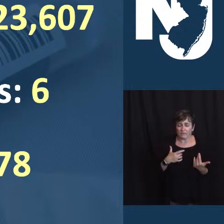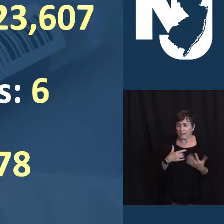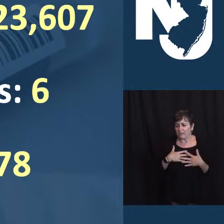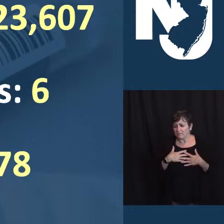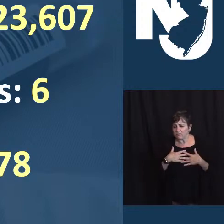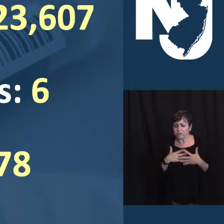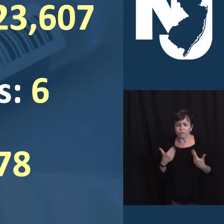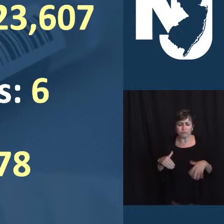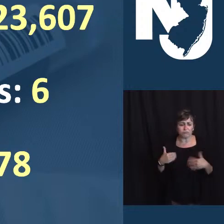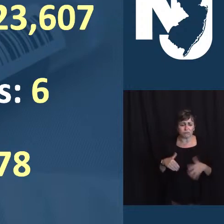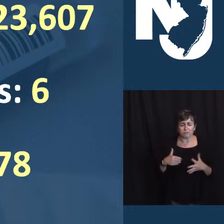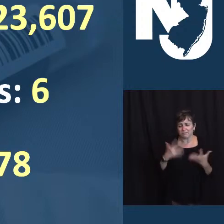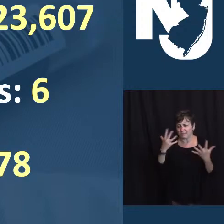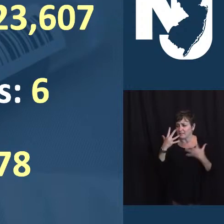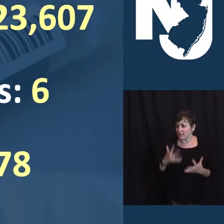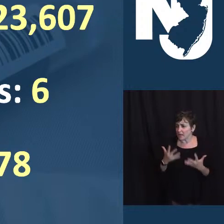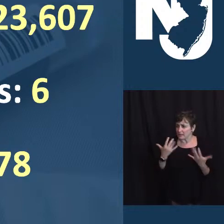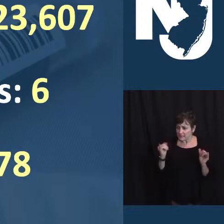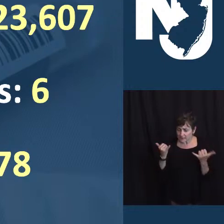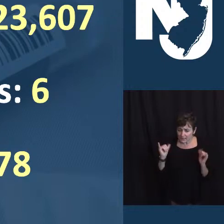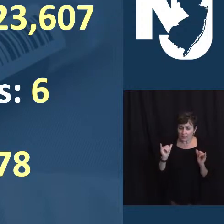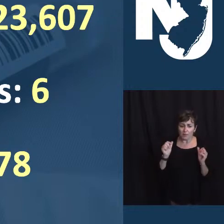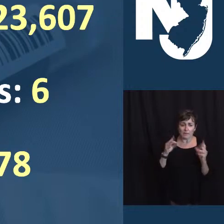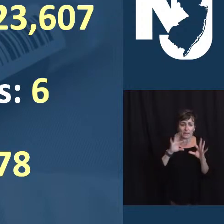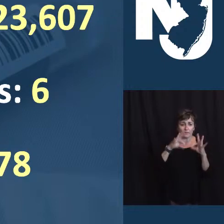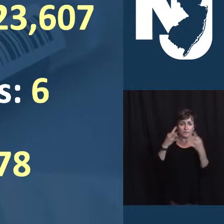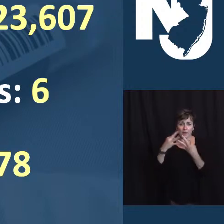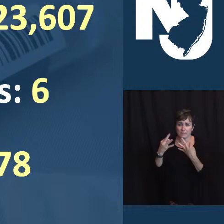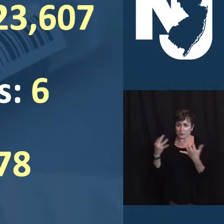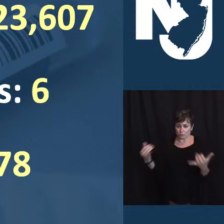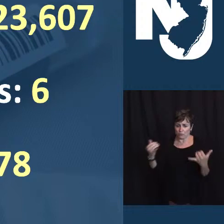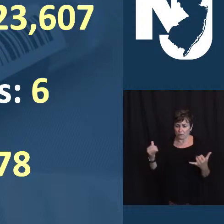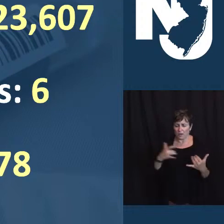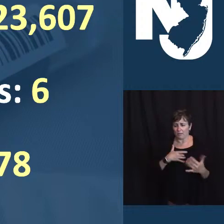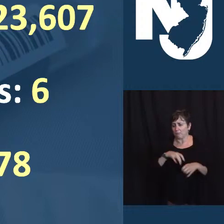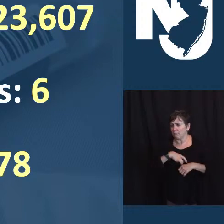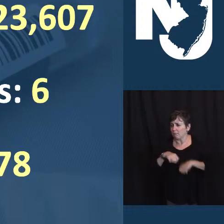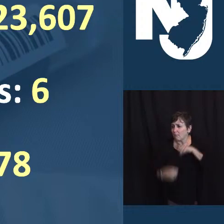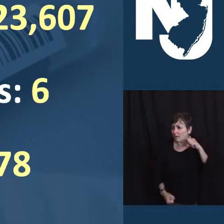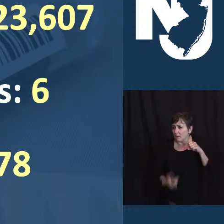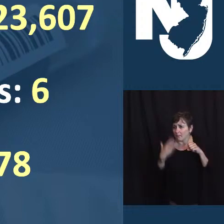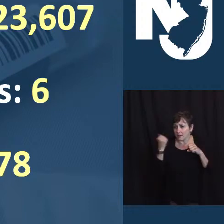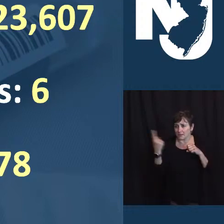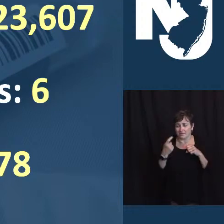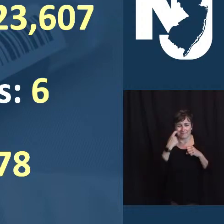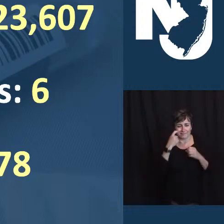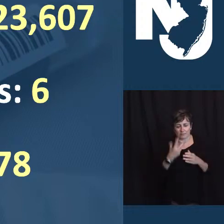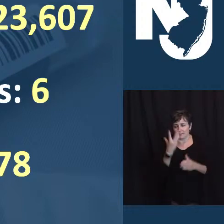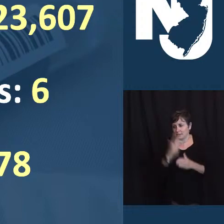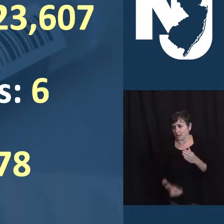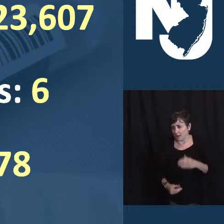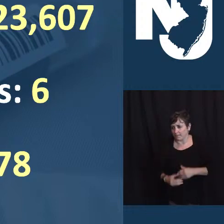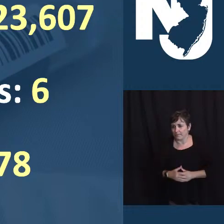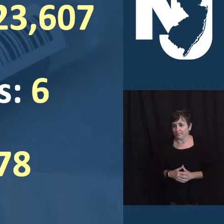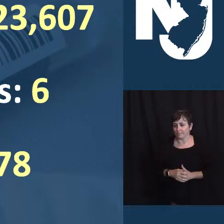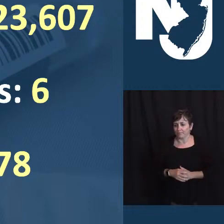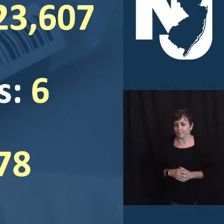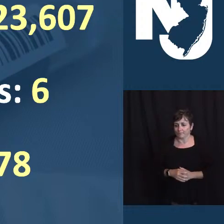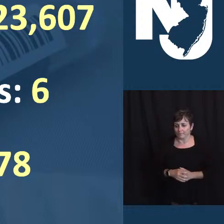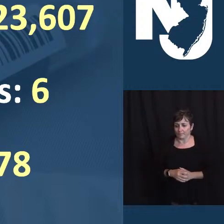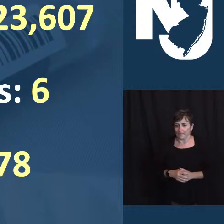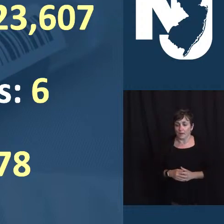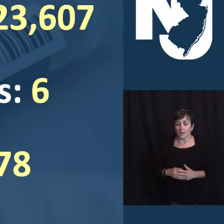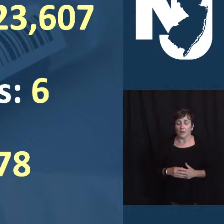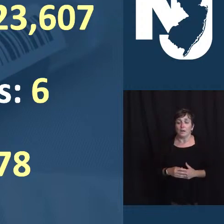are families who today, at this moment, are dealing with that raw emotion of having just lost a loved one to COVID. Today,